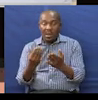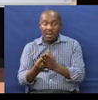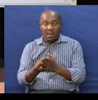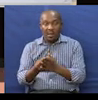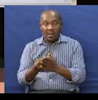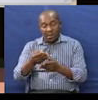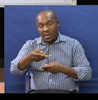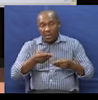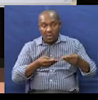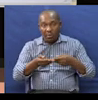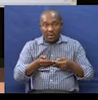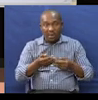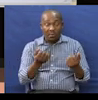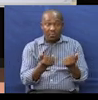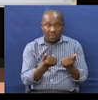economic production.